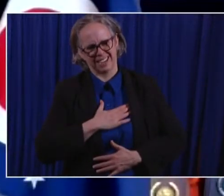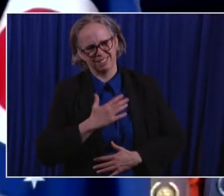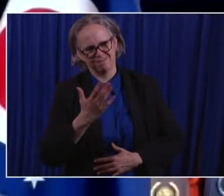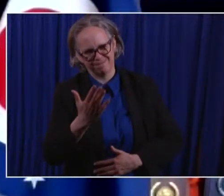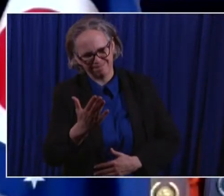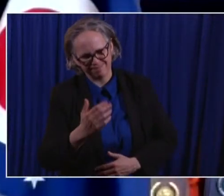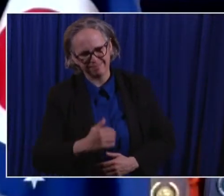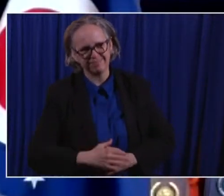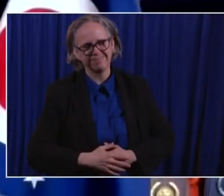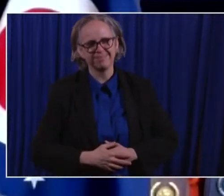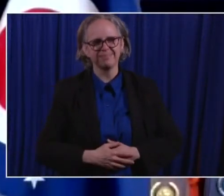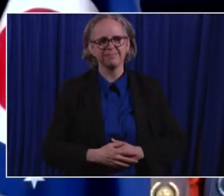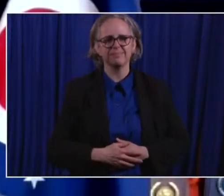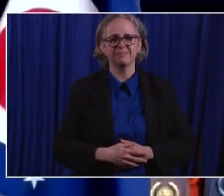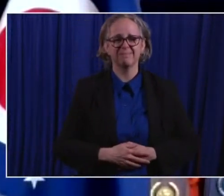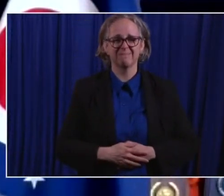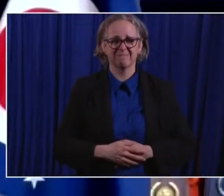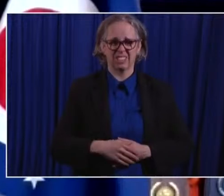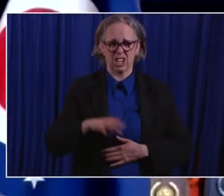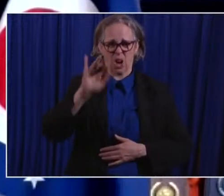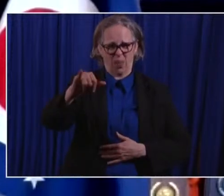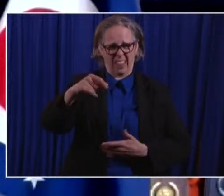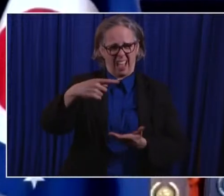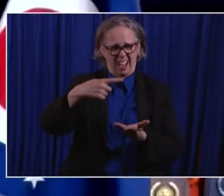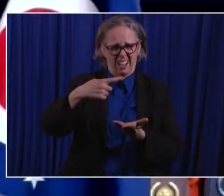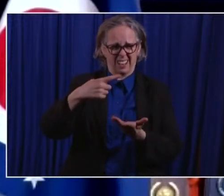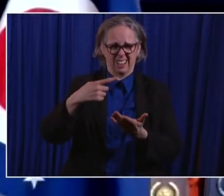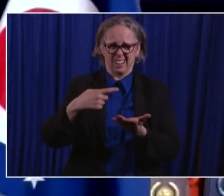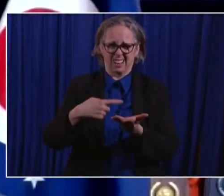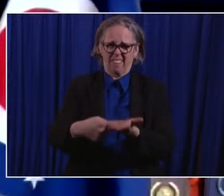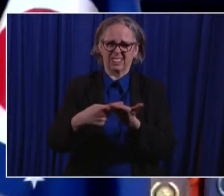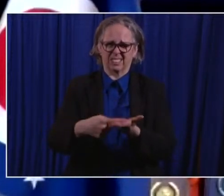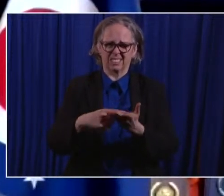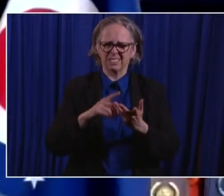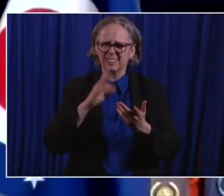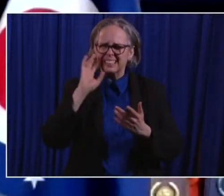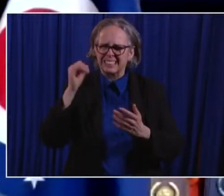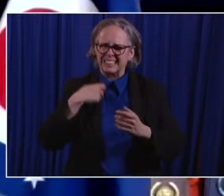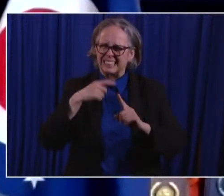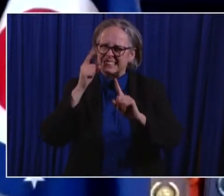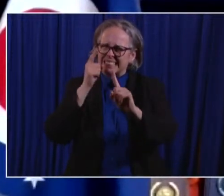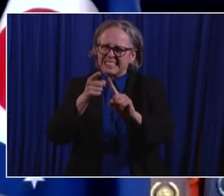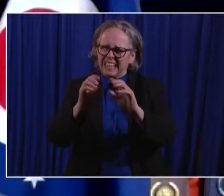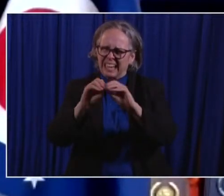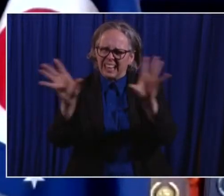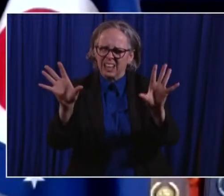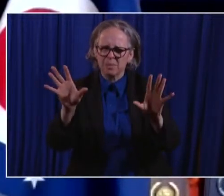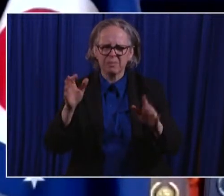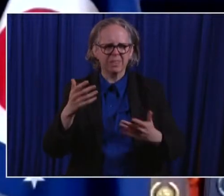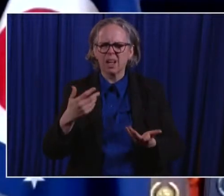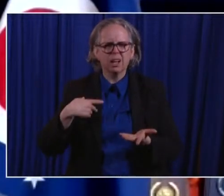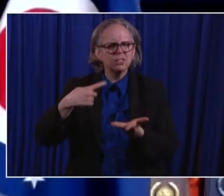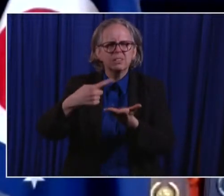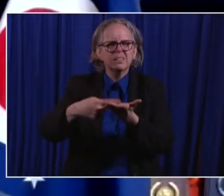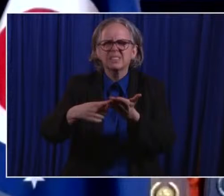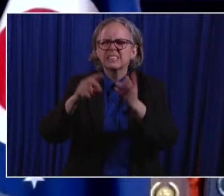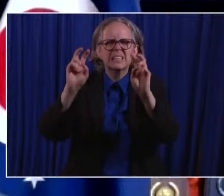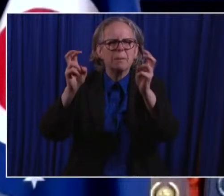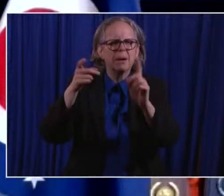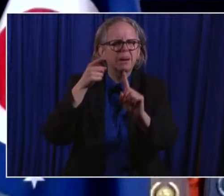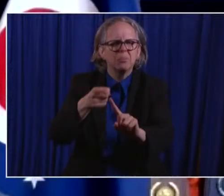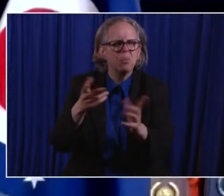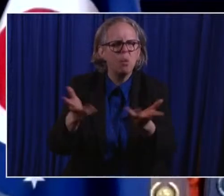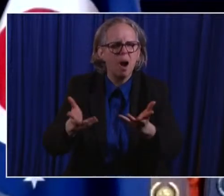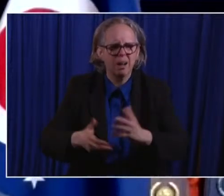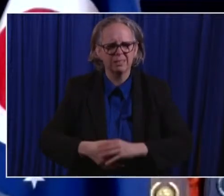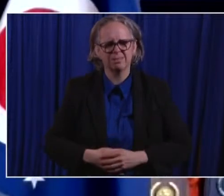create clarity, the clarity about what we're really talking about. What I was talking about is the